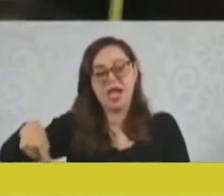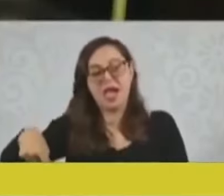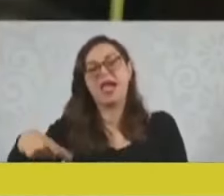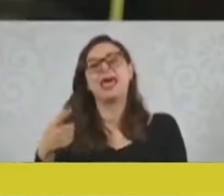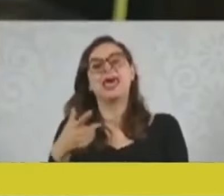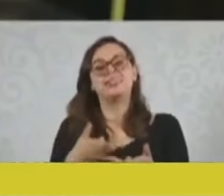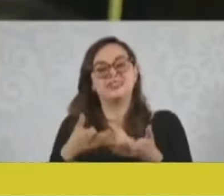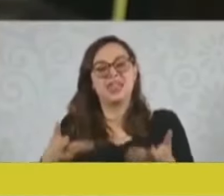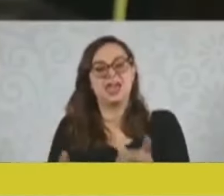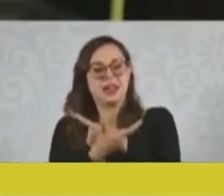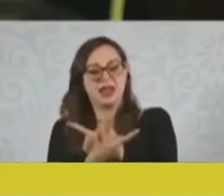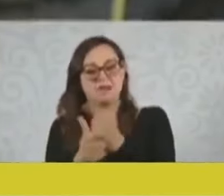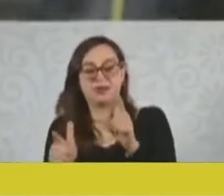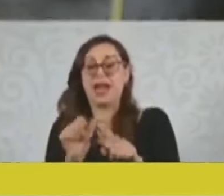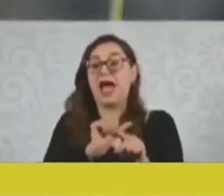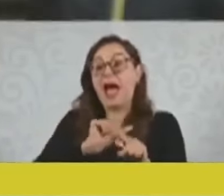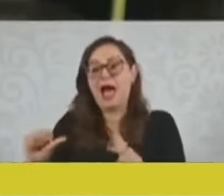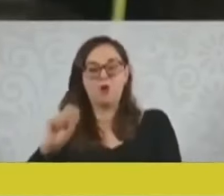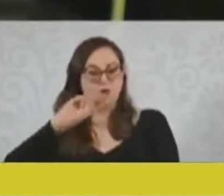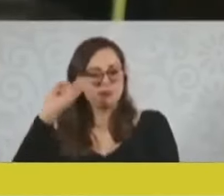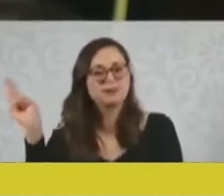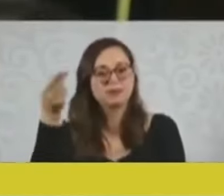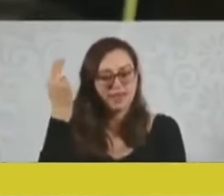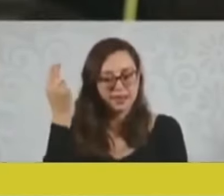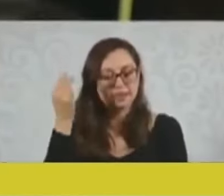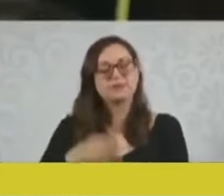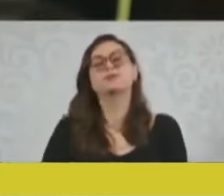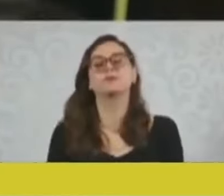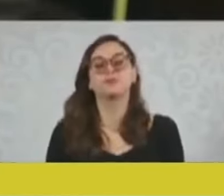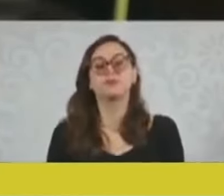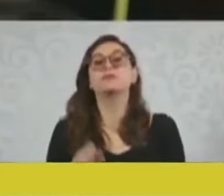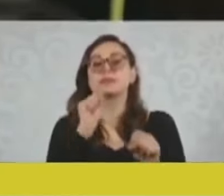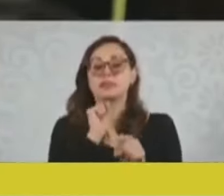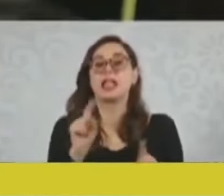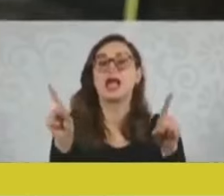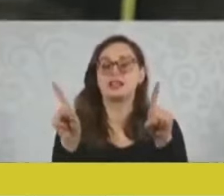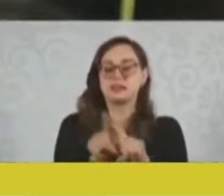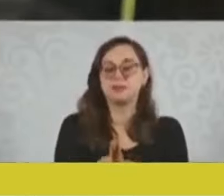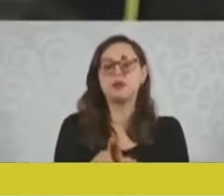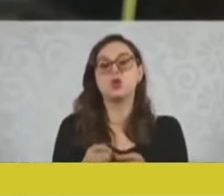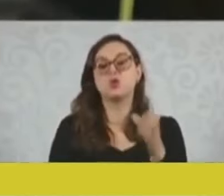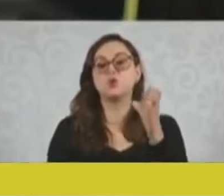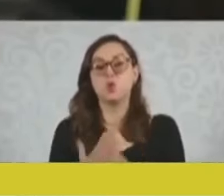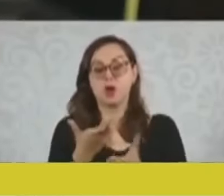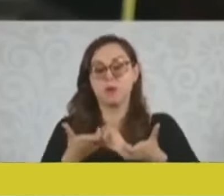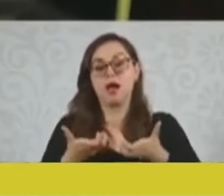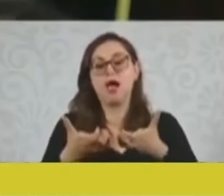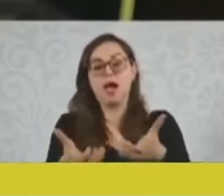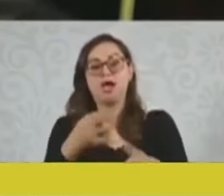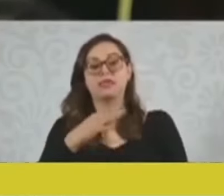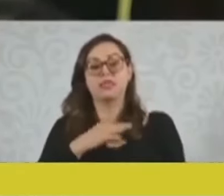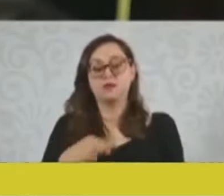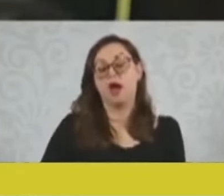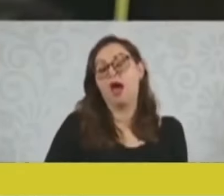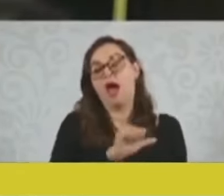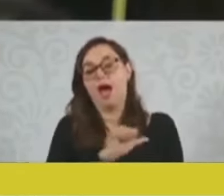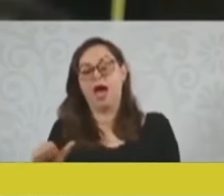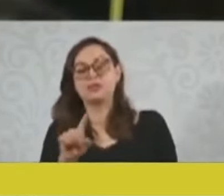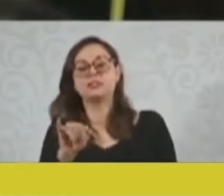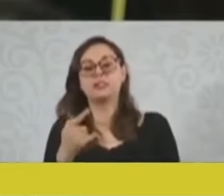circuit Tierra Libertad and distributed to the university. We will build the road